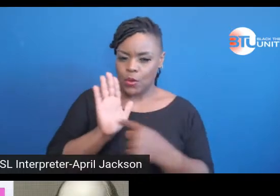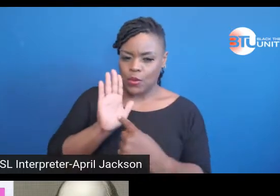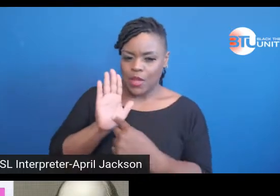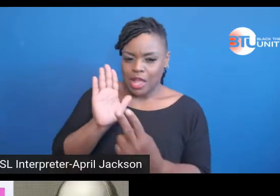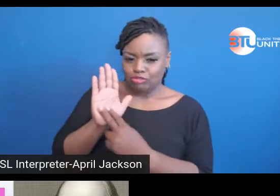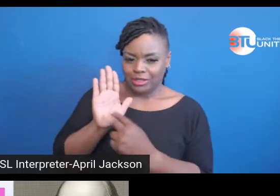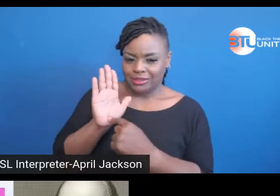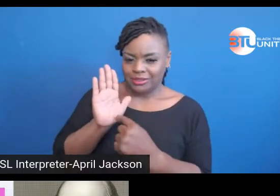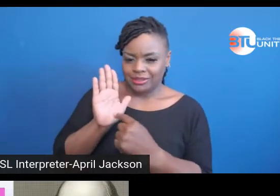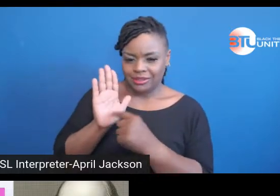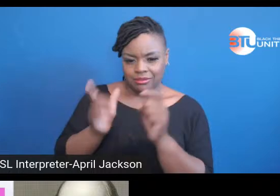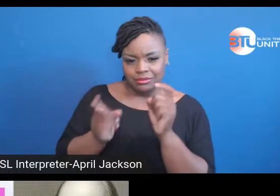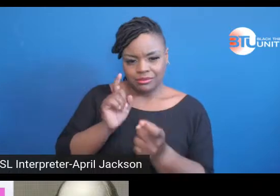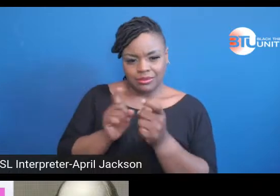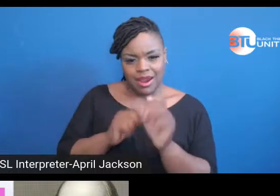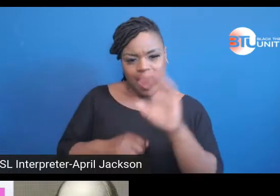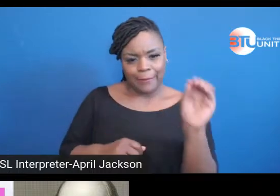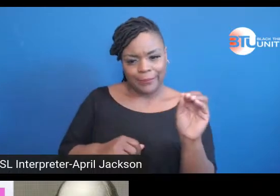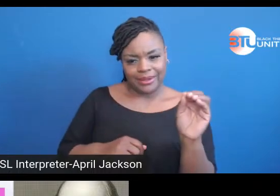by operation law.